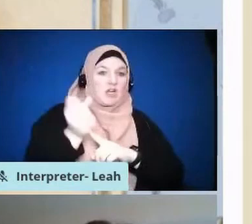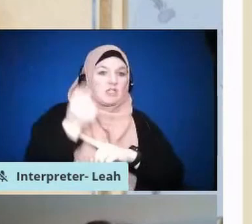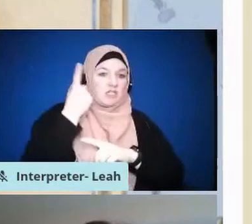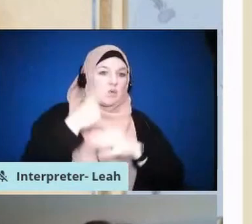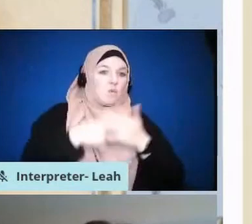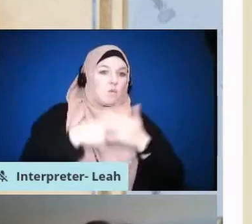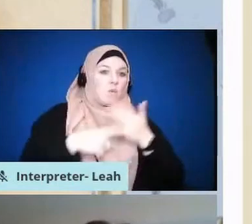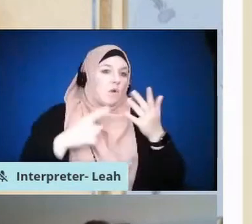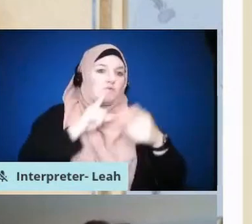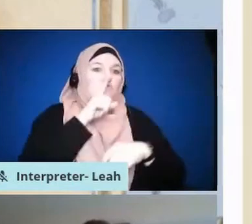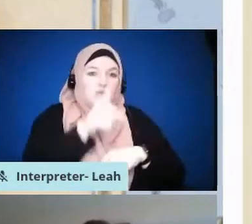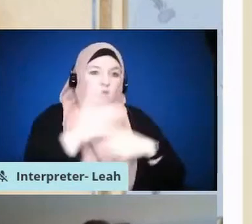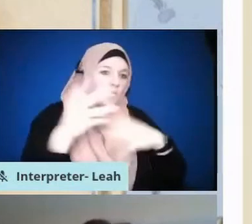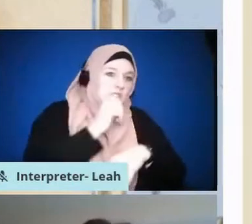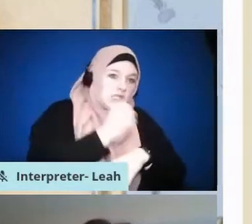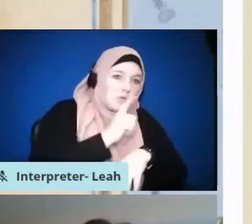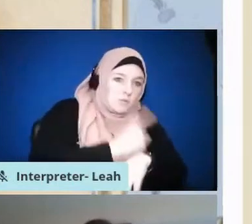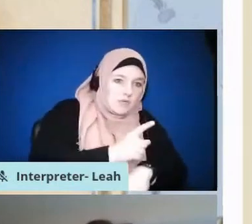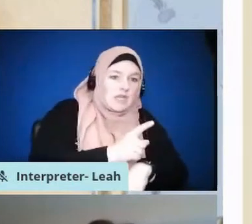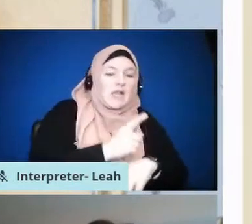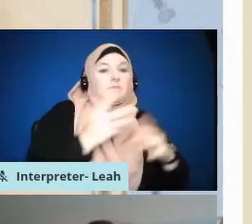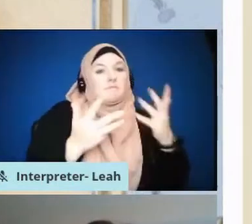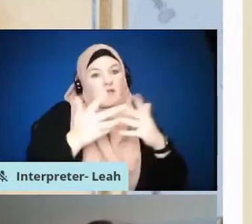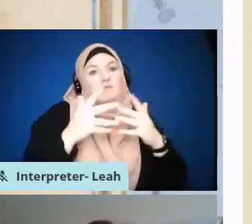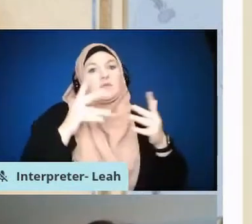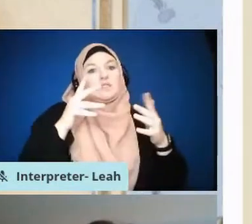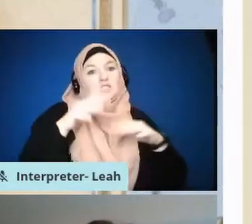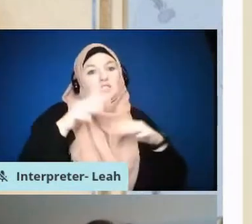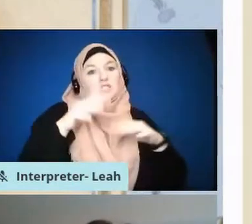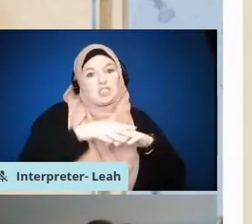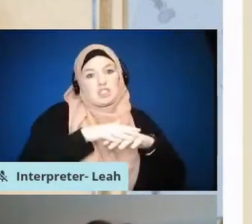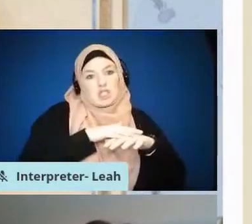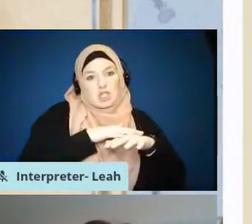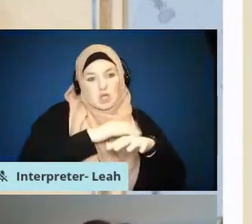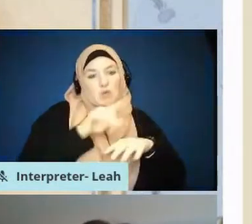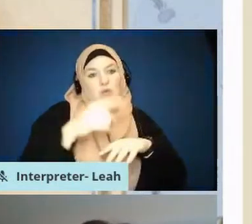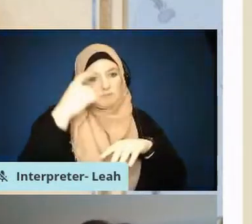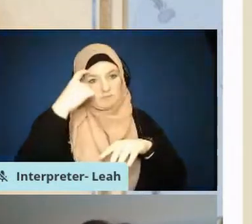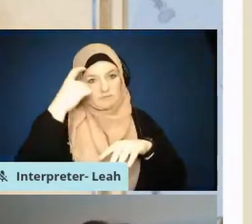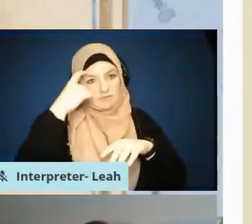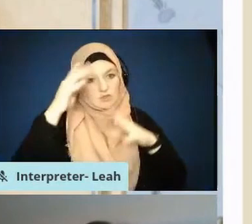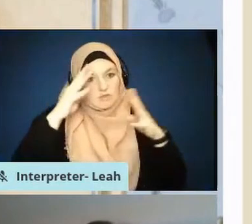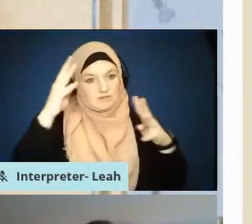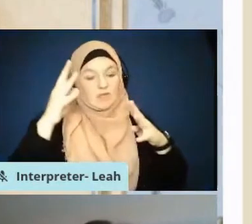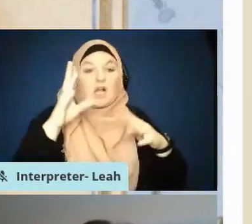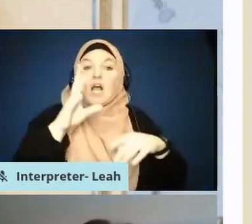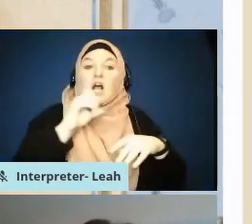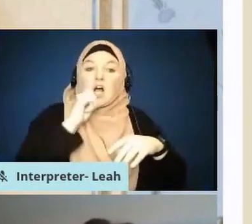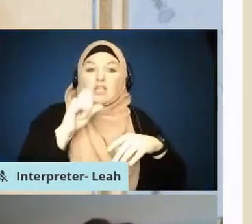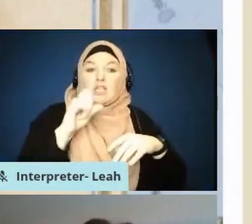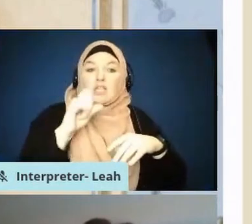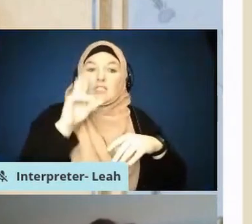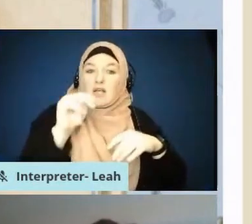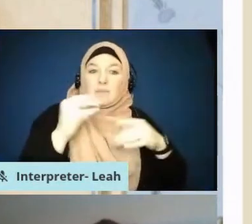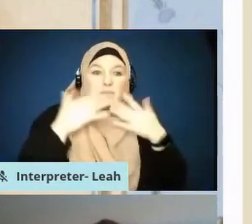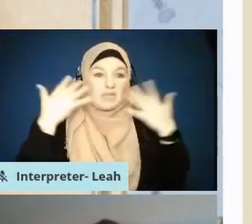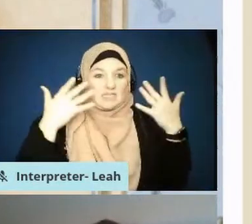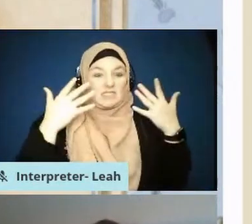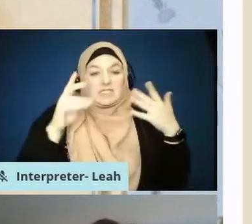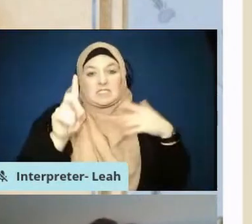grasp of reality as well, and possibly slow down their creativity. All these unpleasant dynamics